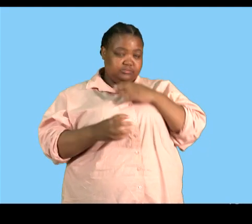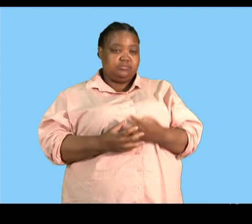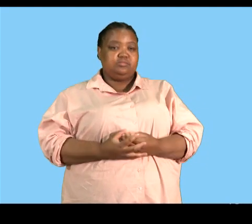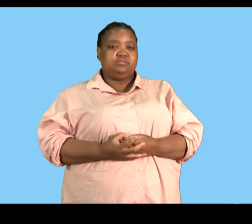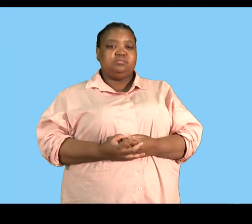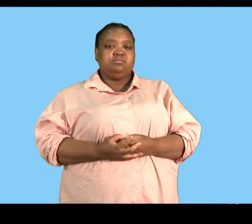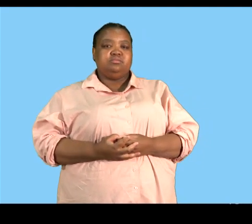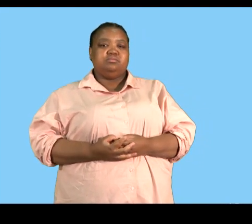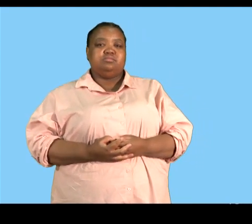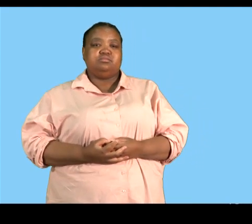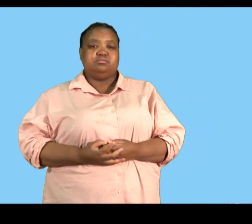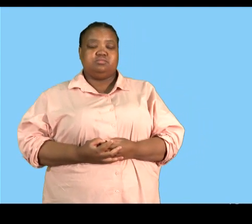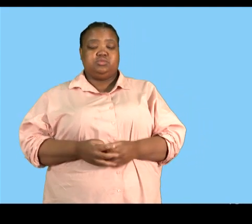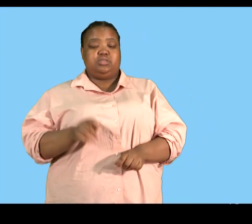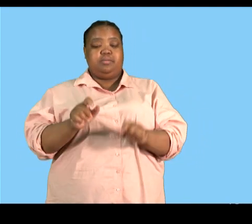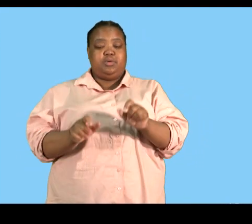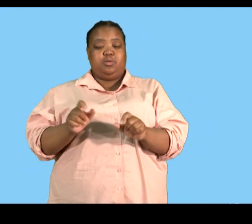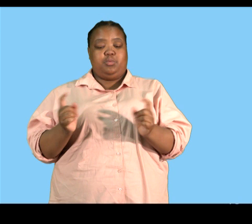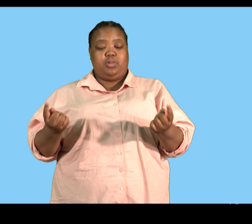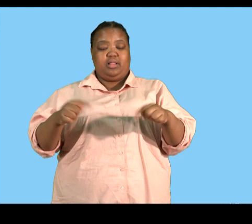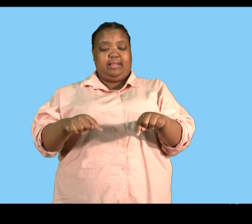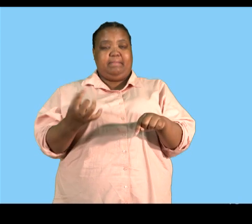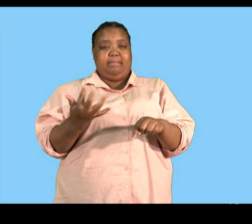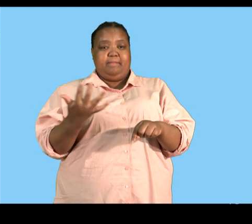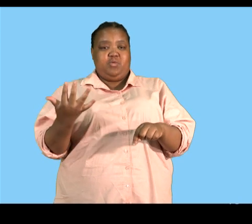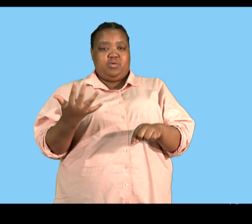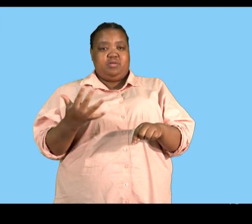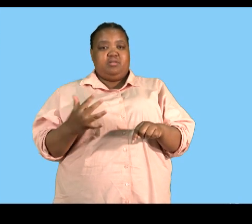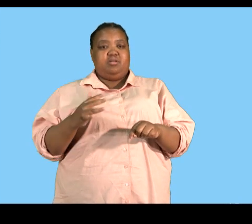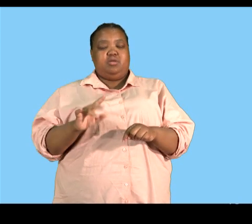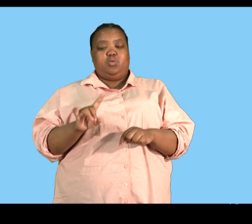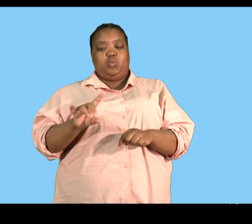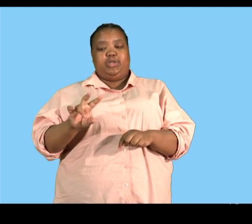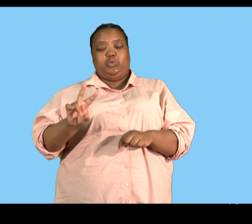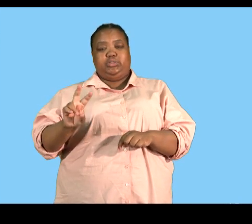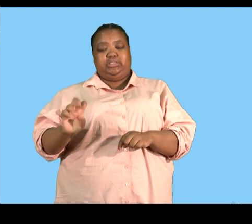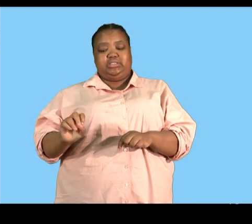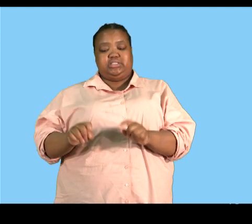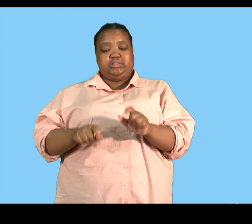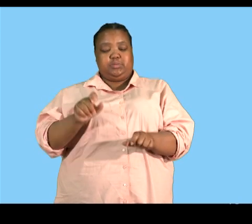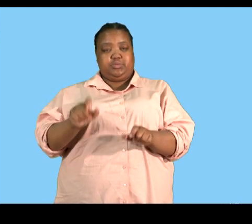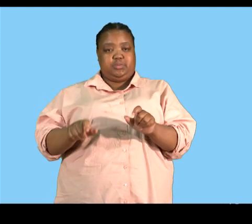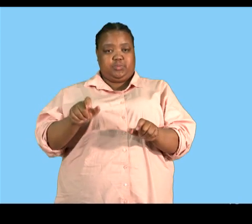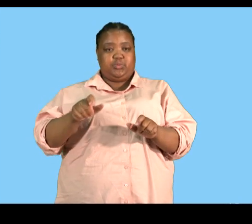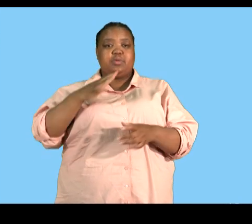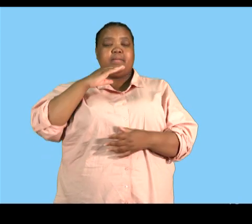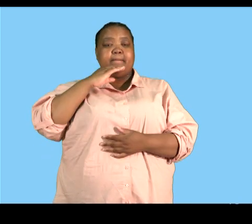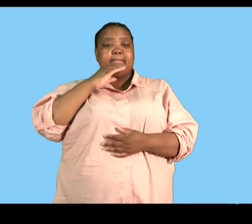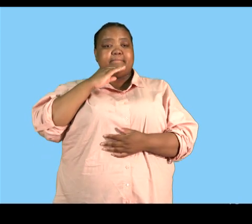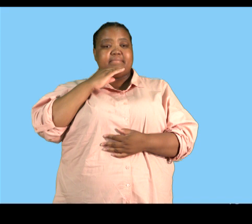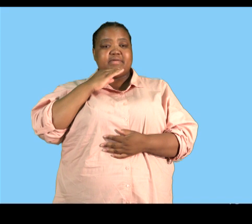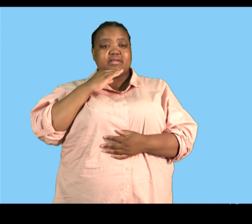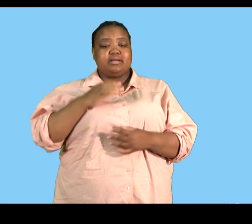8,400. Then how many people are attending this event? It's 120. 20 guests. So this means that